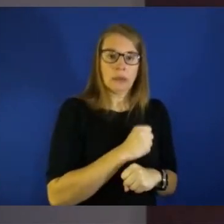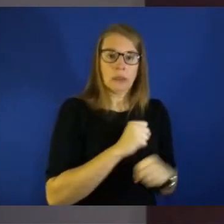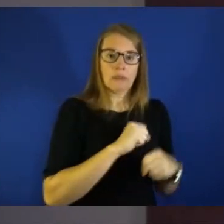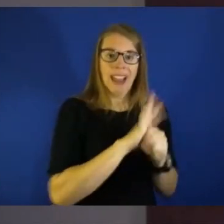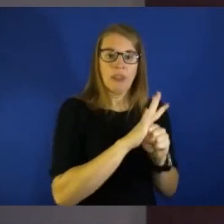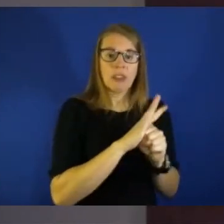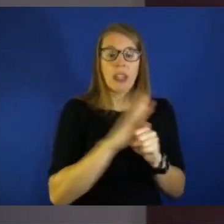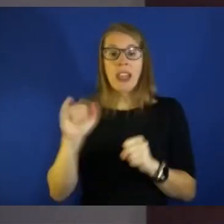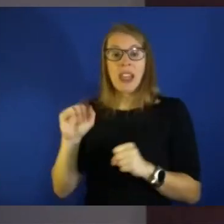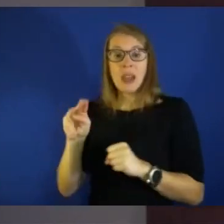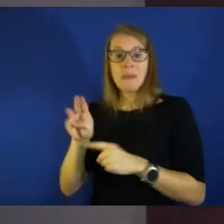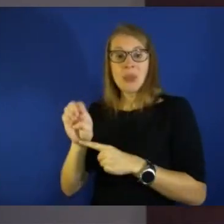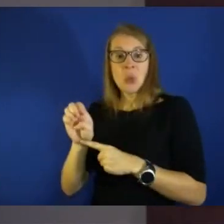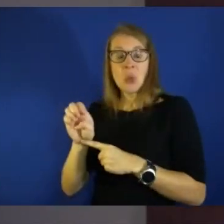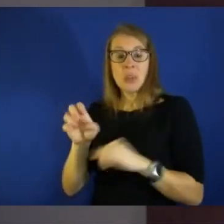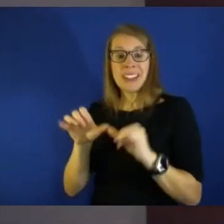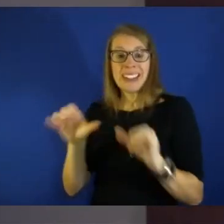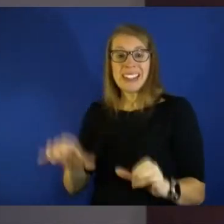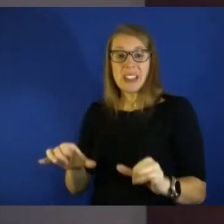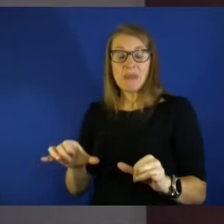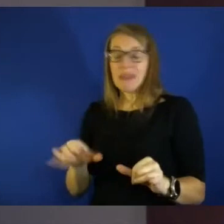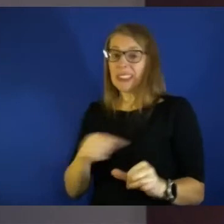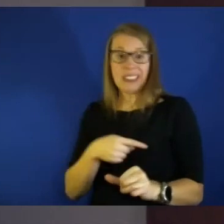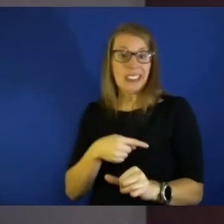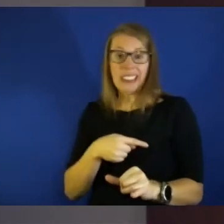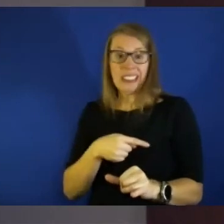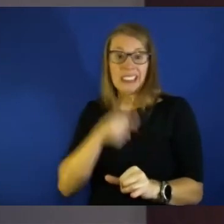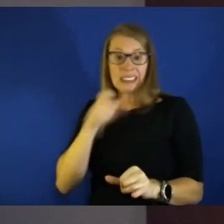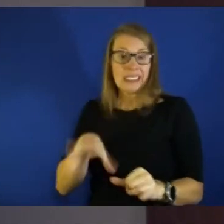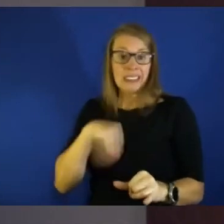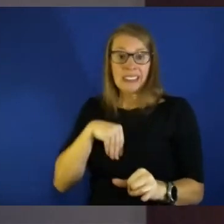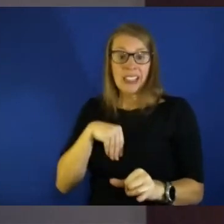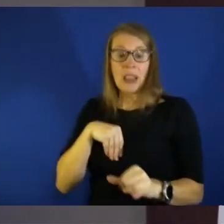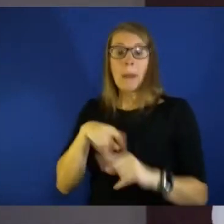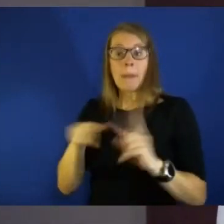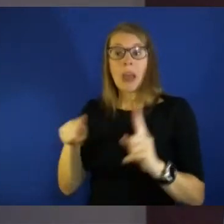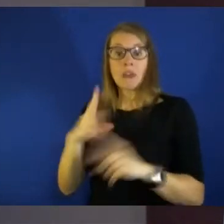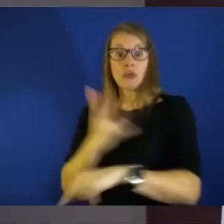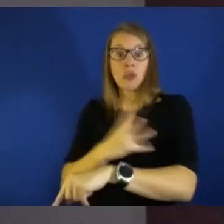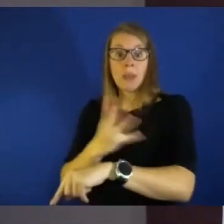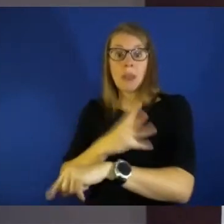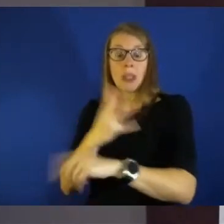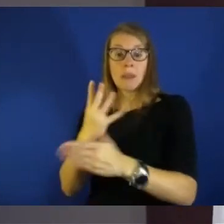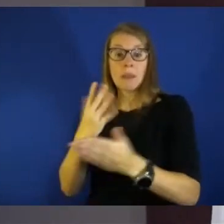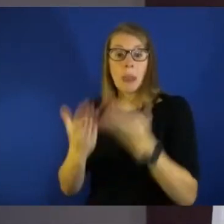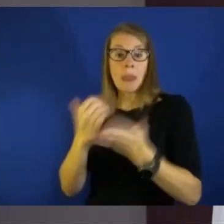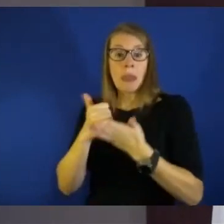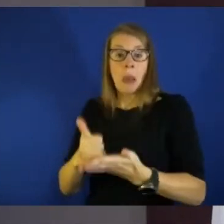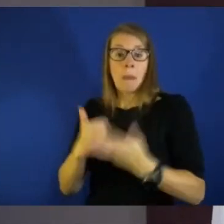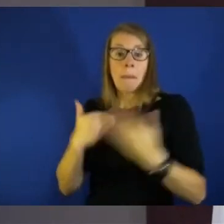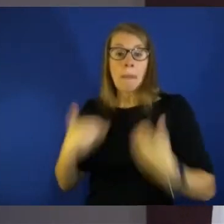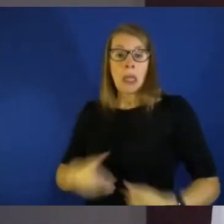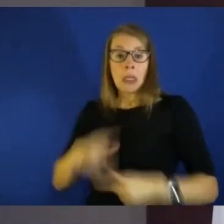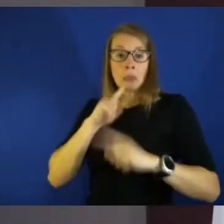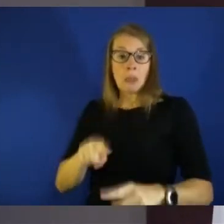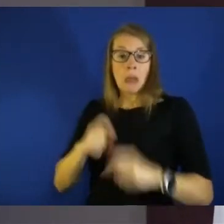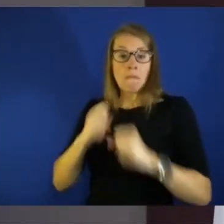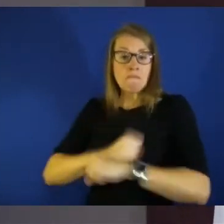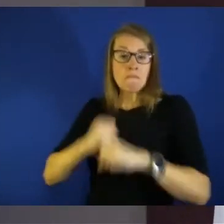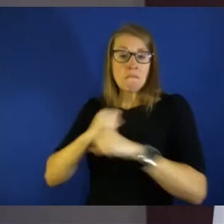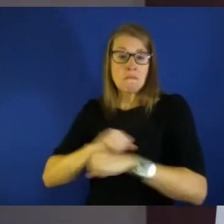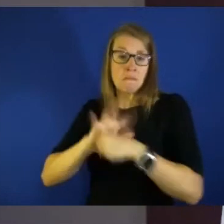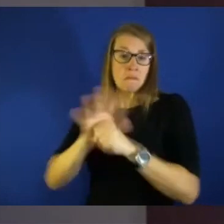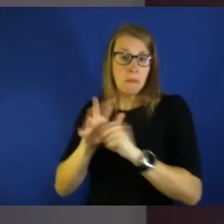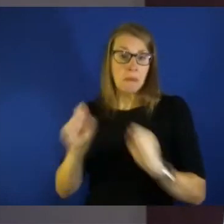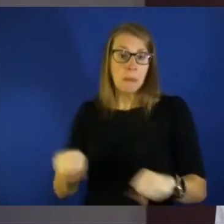with good instructions. Perhaps giving them antibodies to be in the system could be an option. But I got to see the data before I would be anywhere